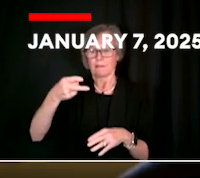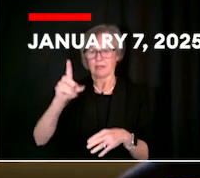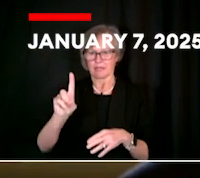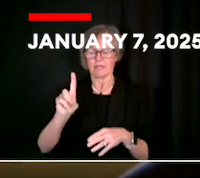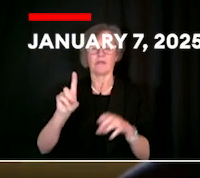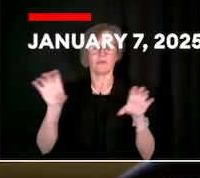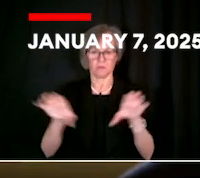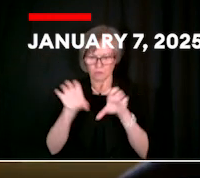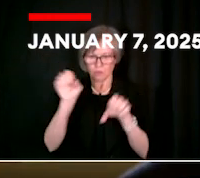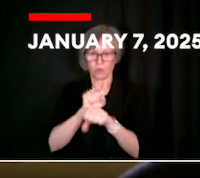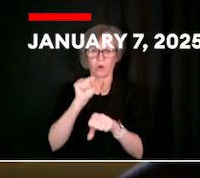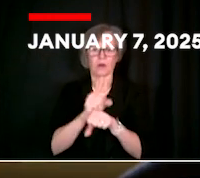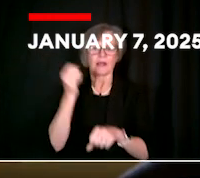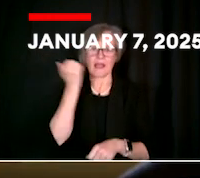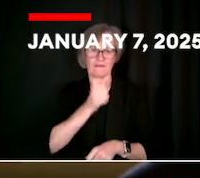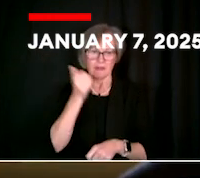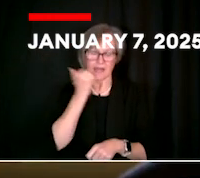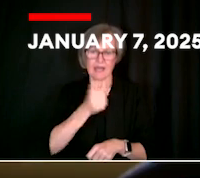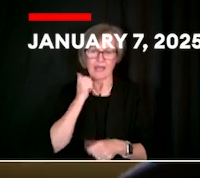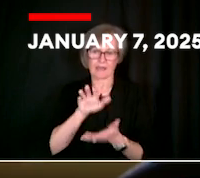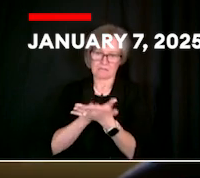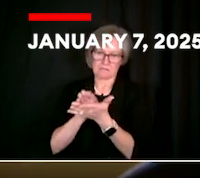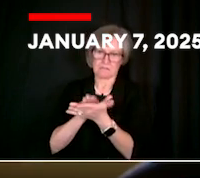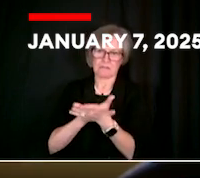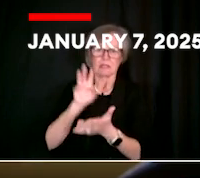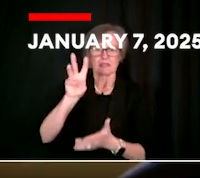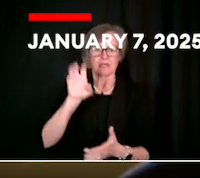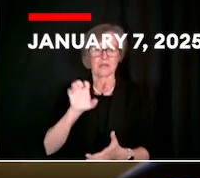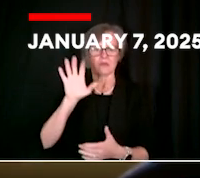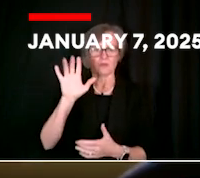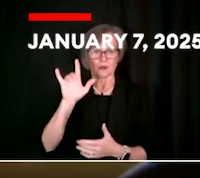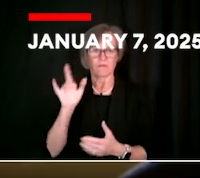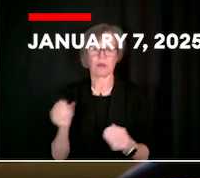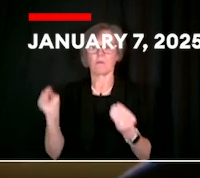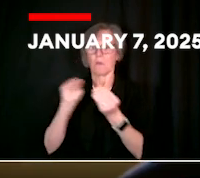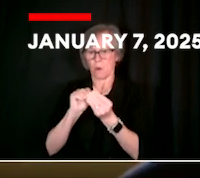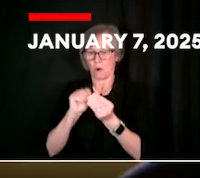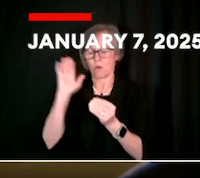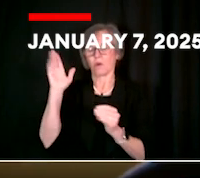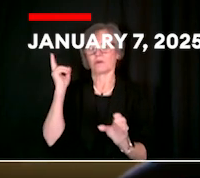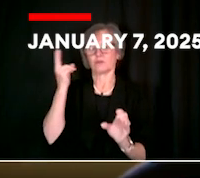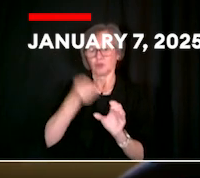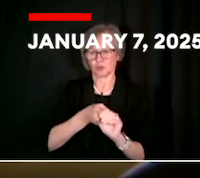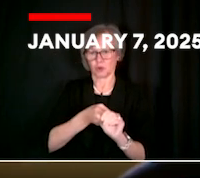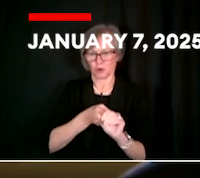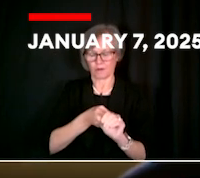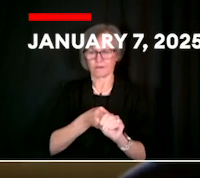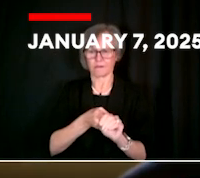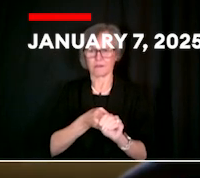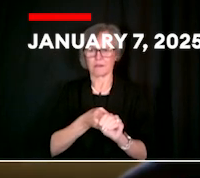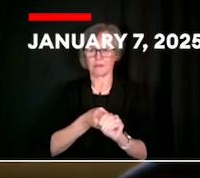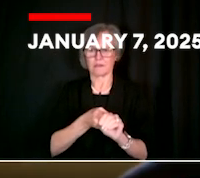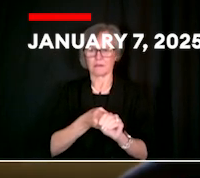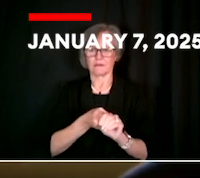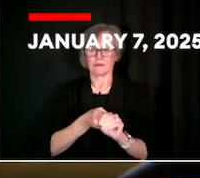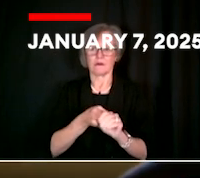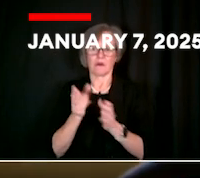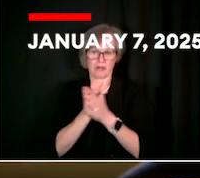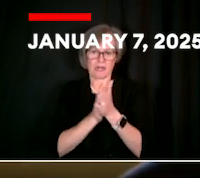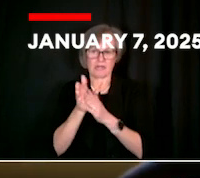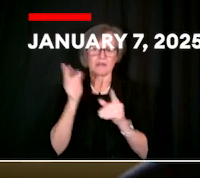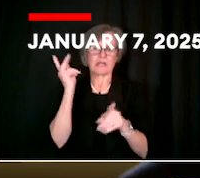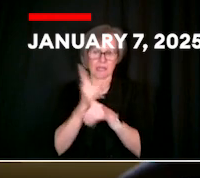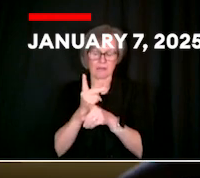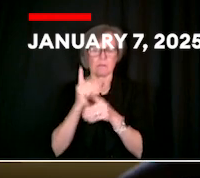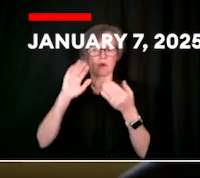every day, and 625 more who are joining our initiatives to keep our city